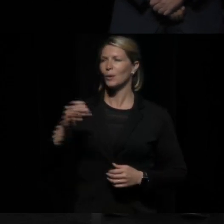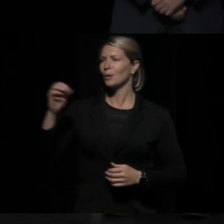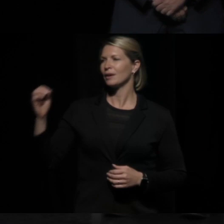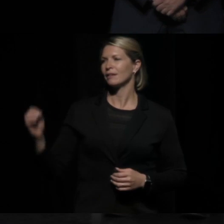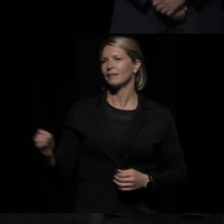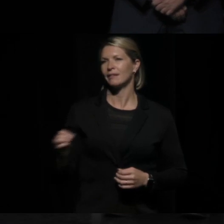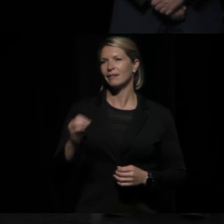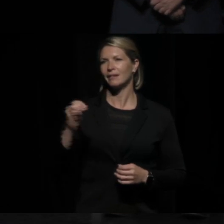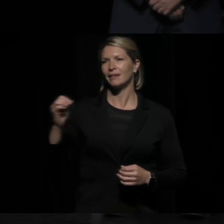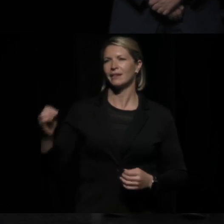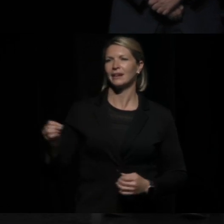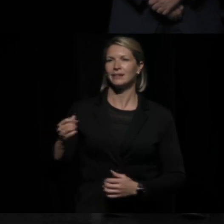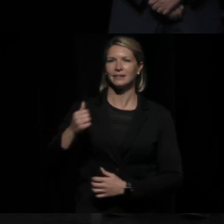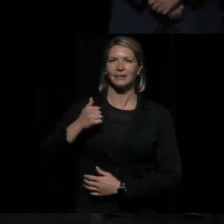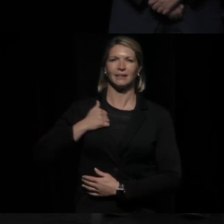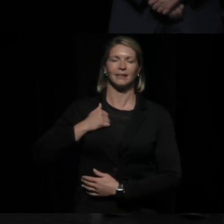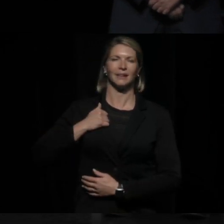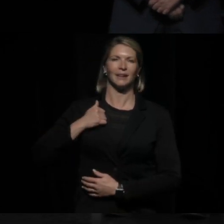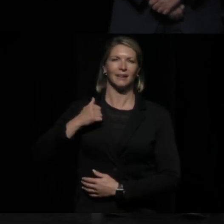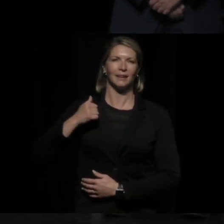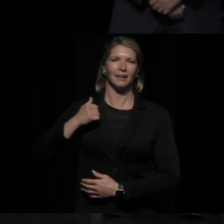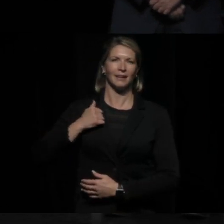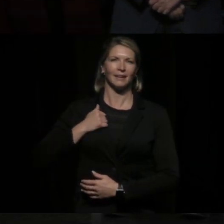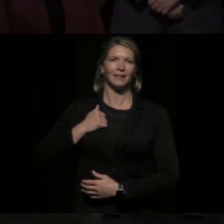O Canada,